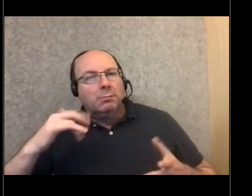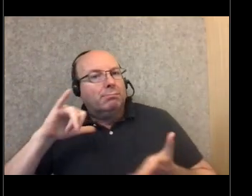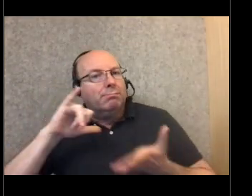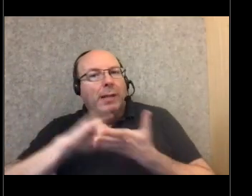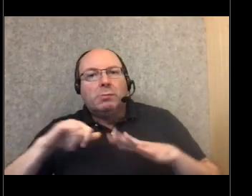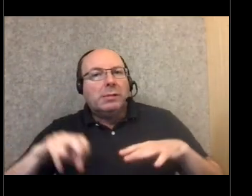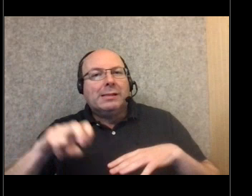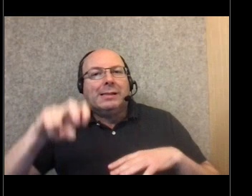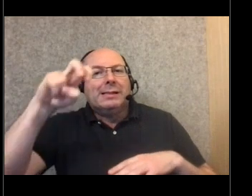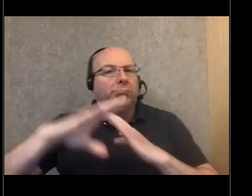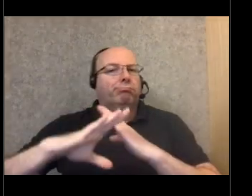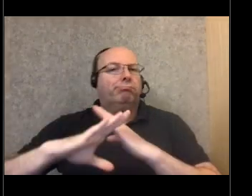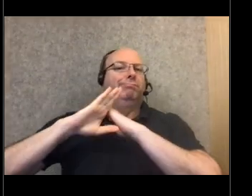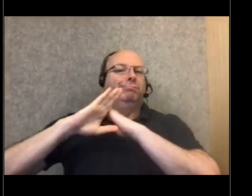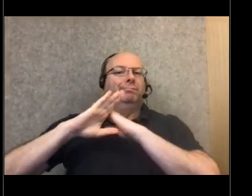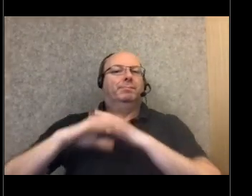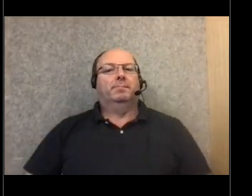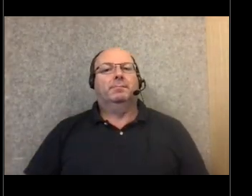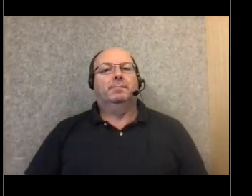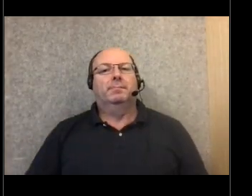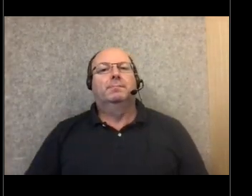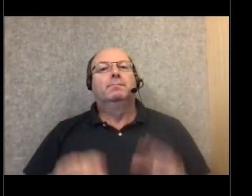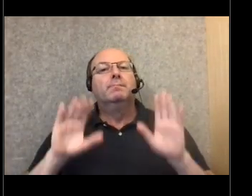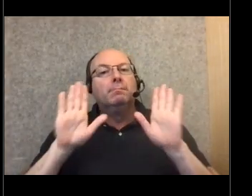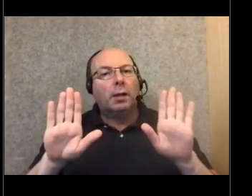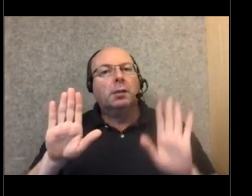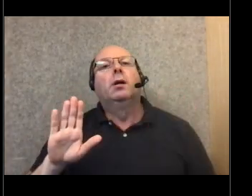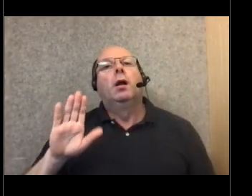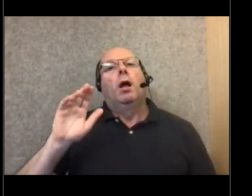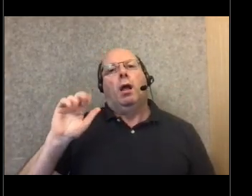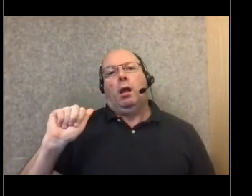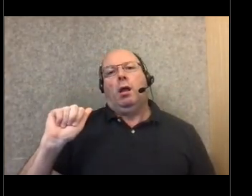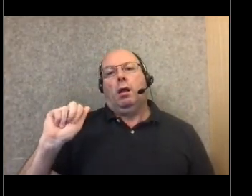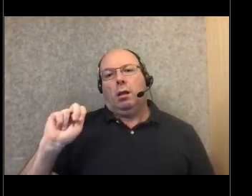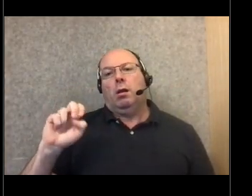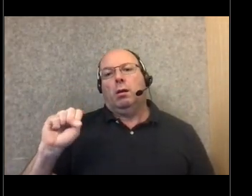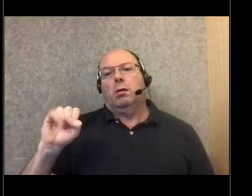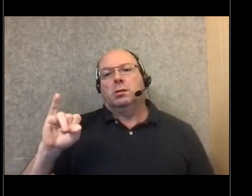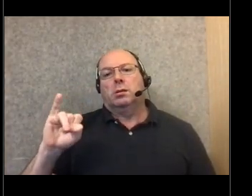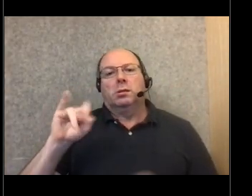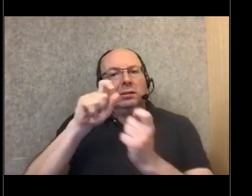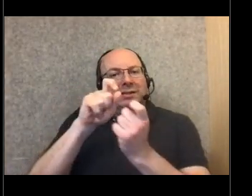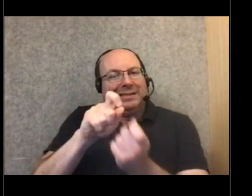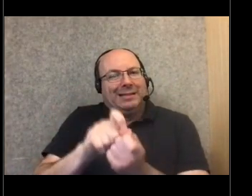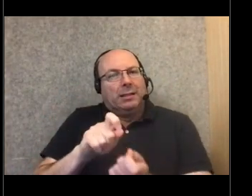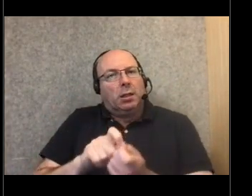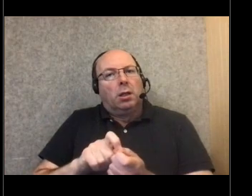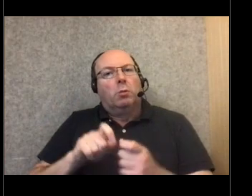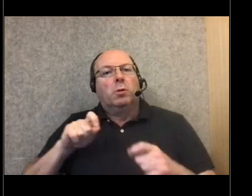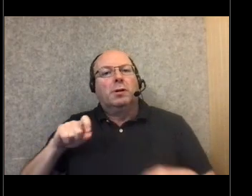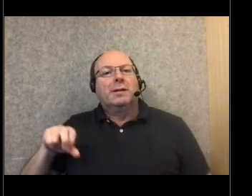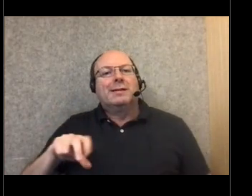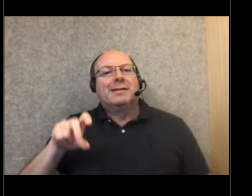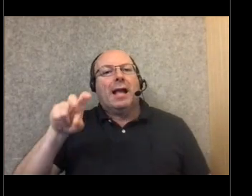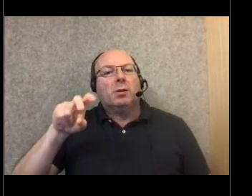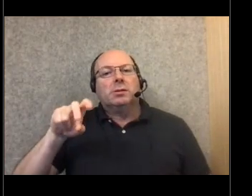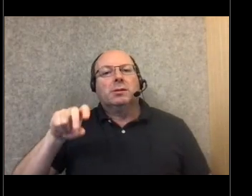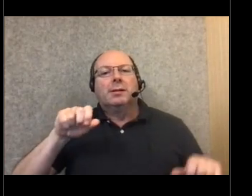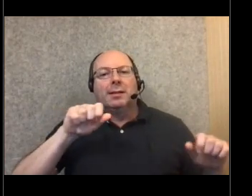steps. However, ANSI specifications for accessible